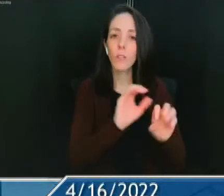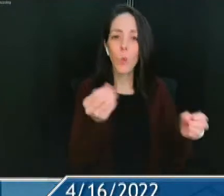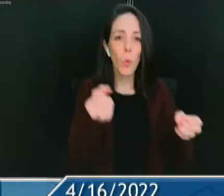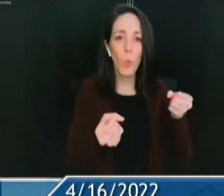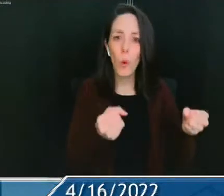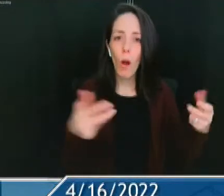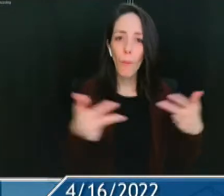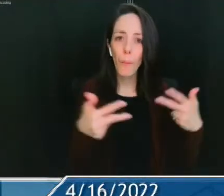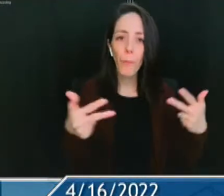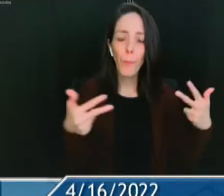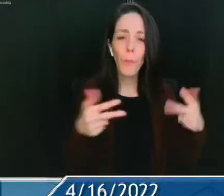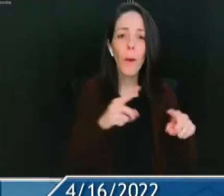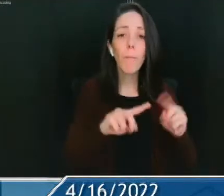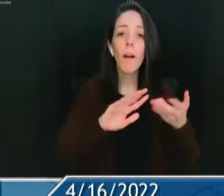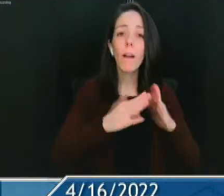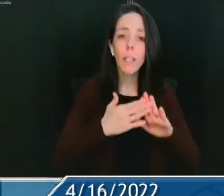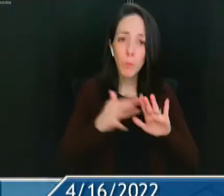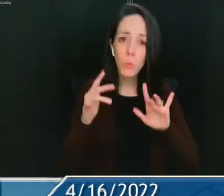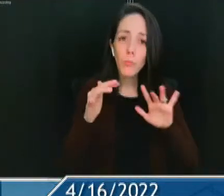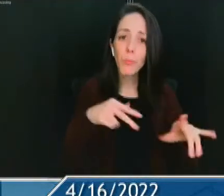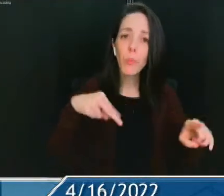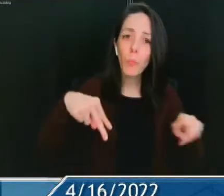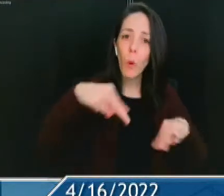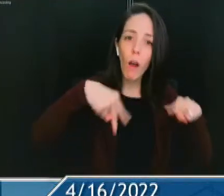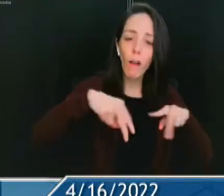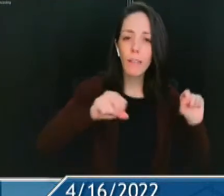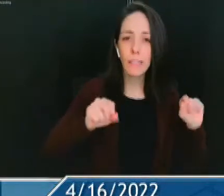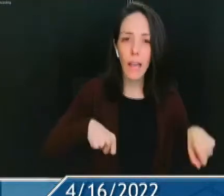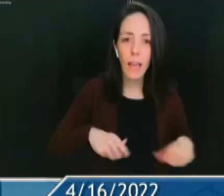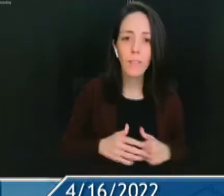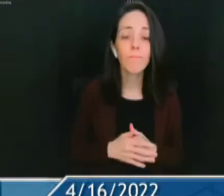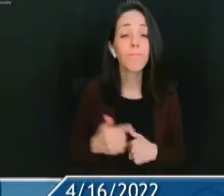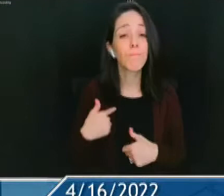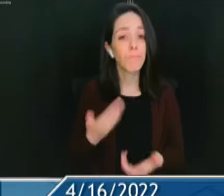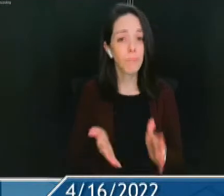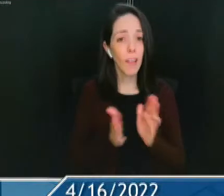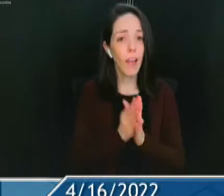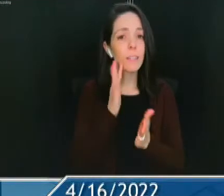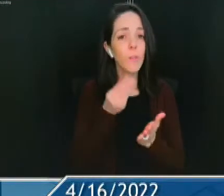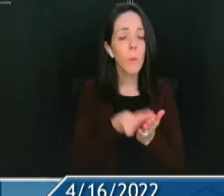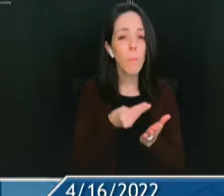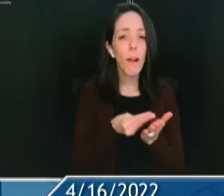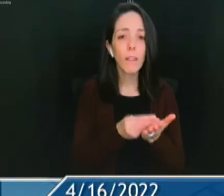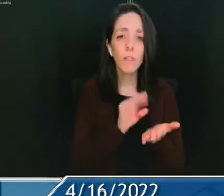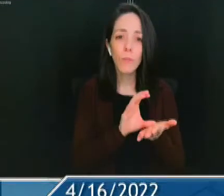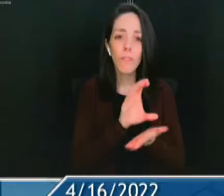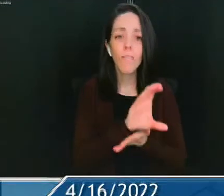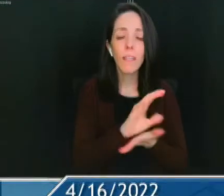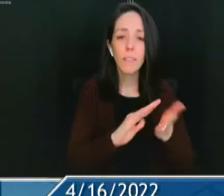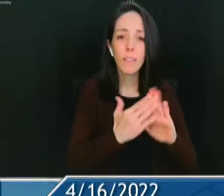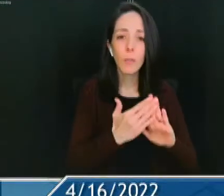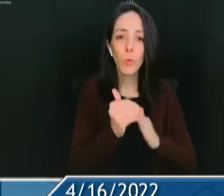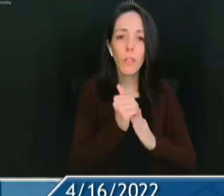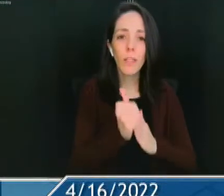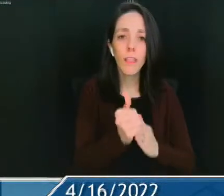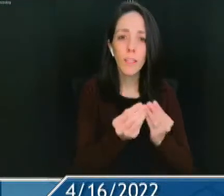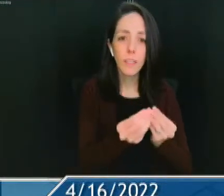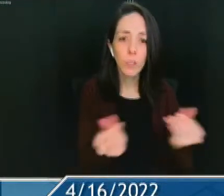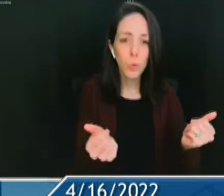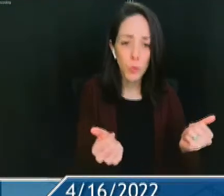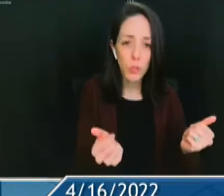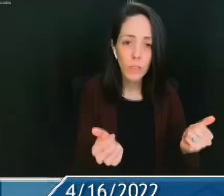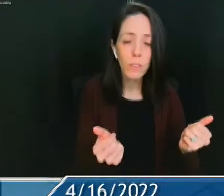safety continues to be a top priority, and I've asked for dollars to invest in community-led solutions like we did